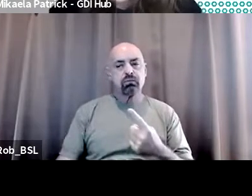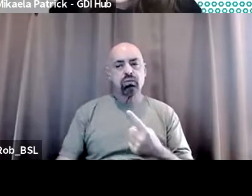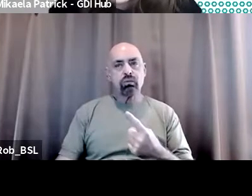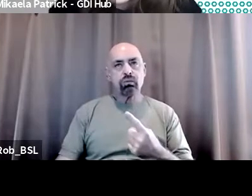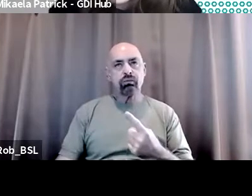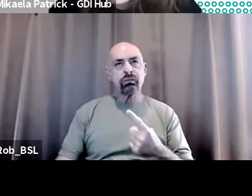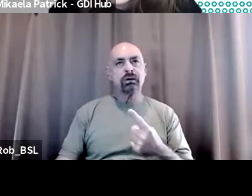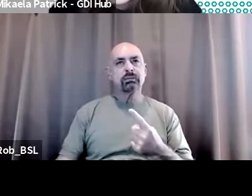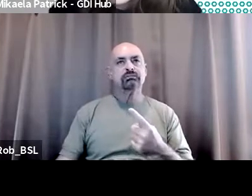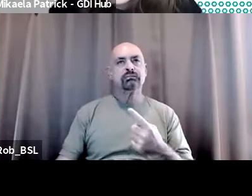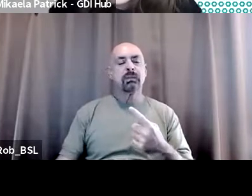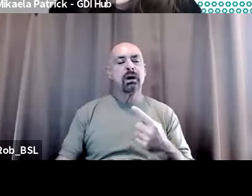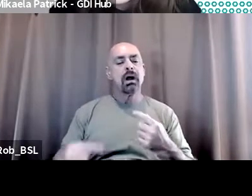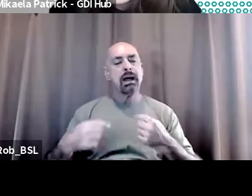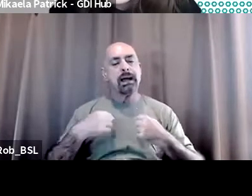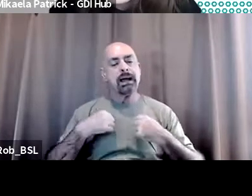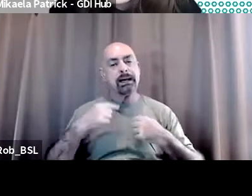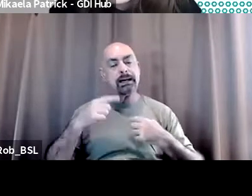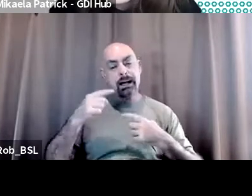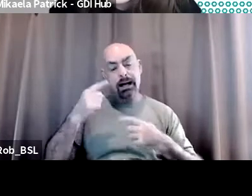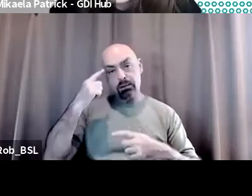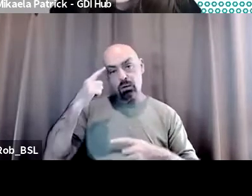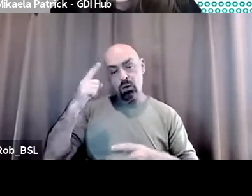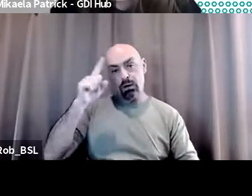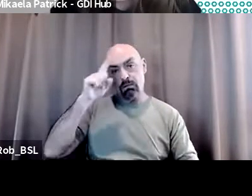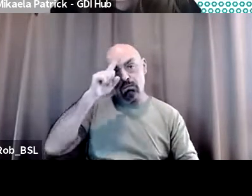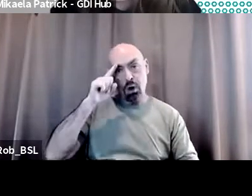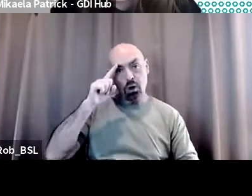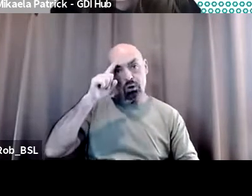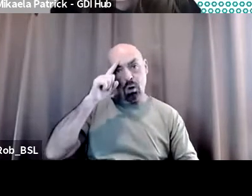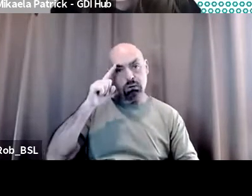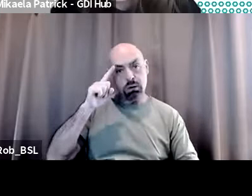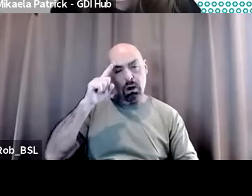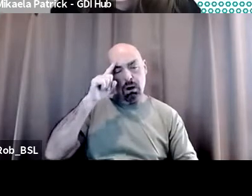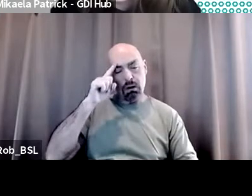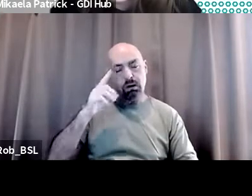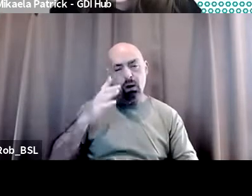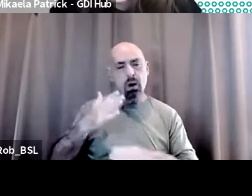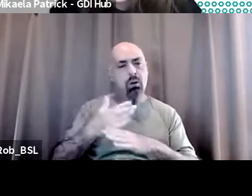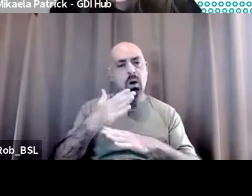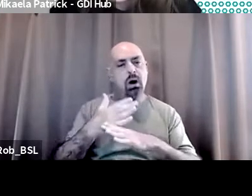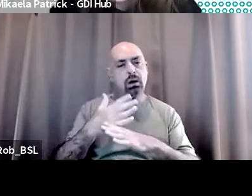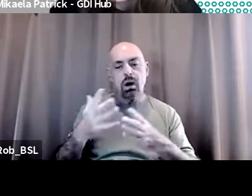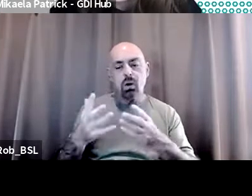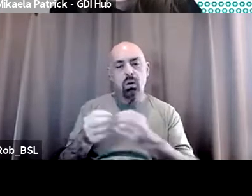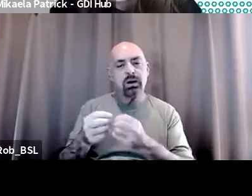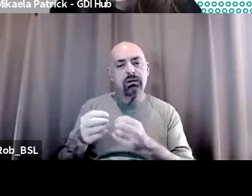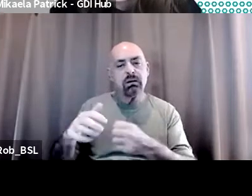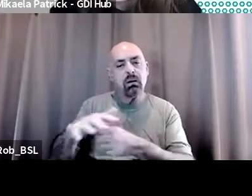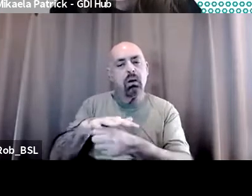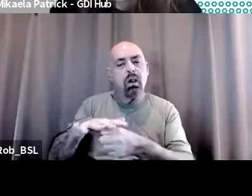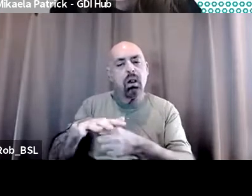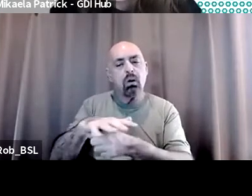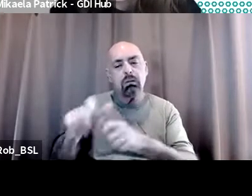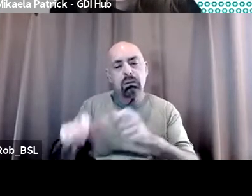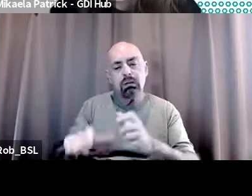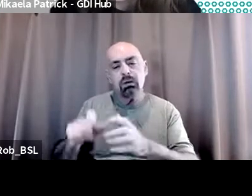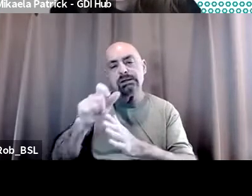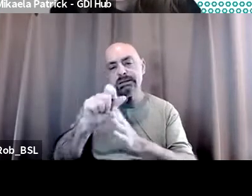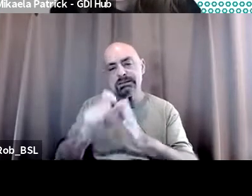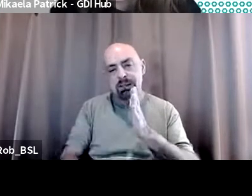IFO in Mongolia is working with the people with disability and with people